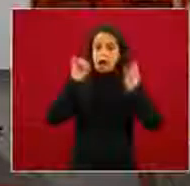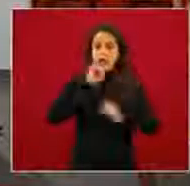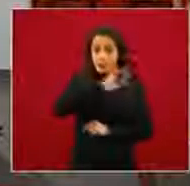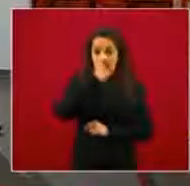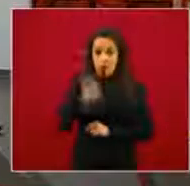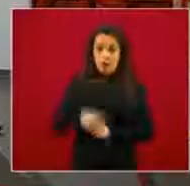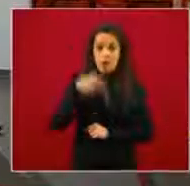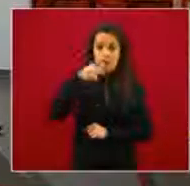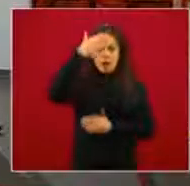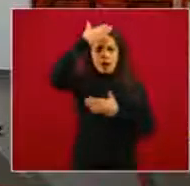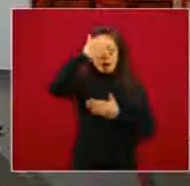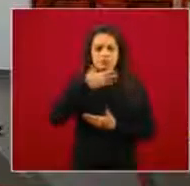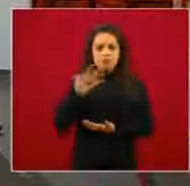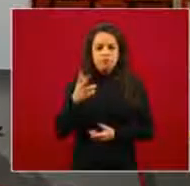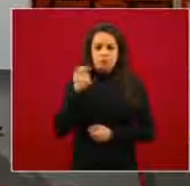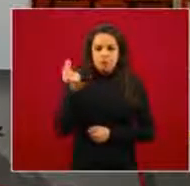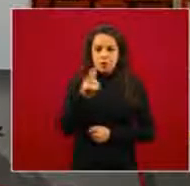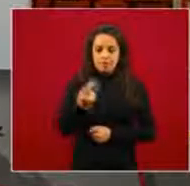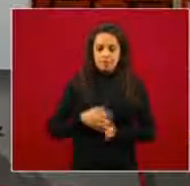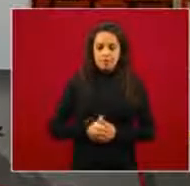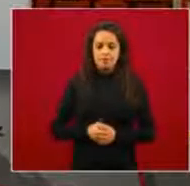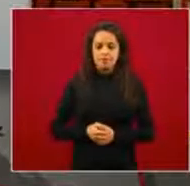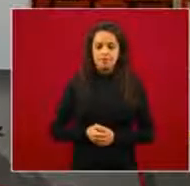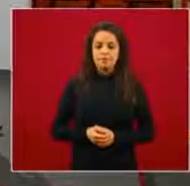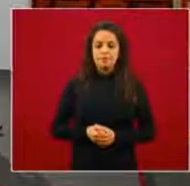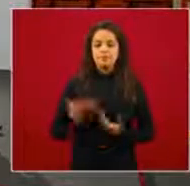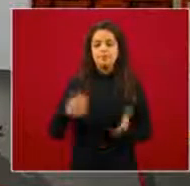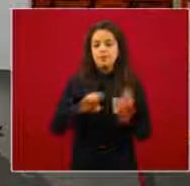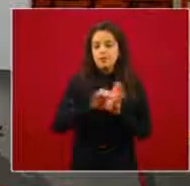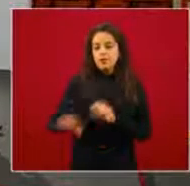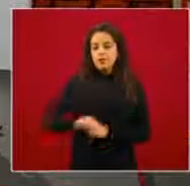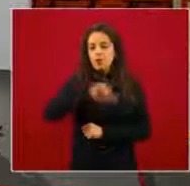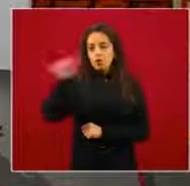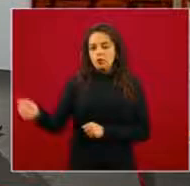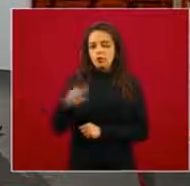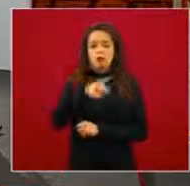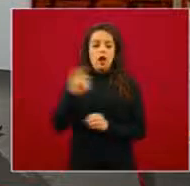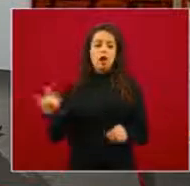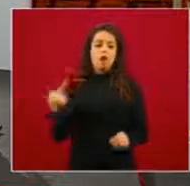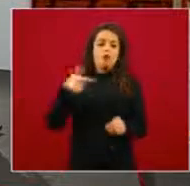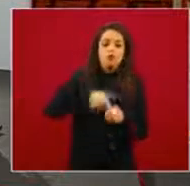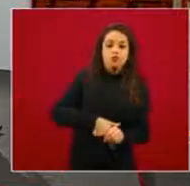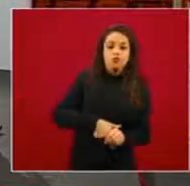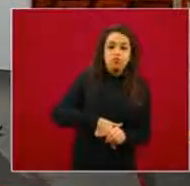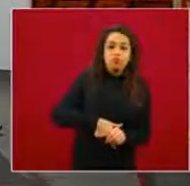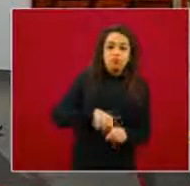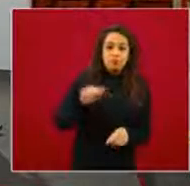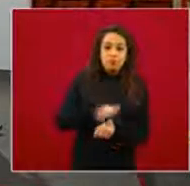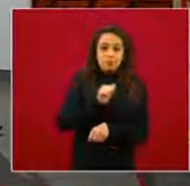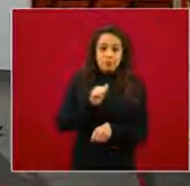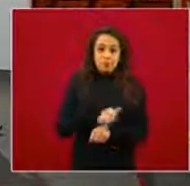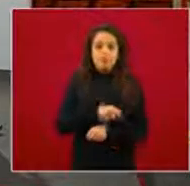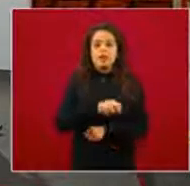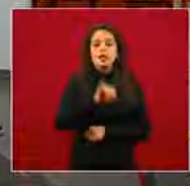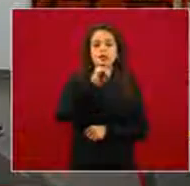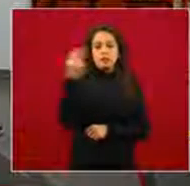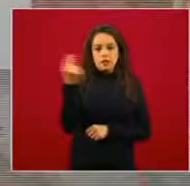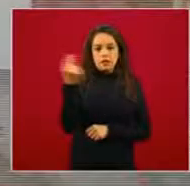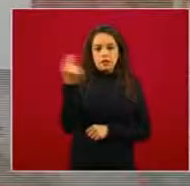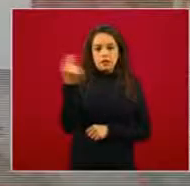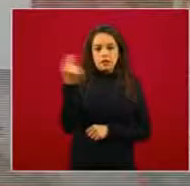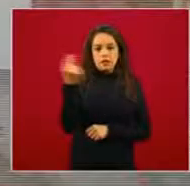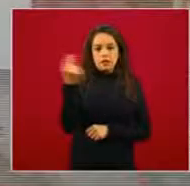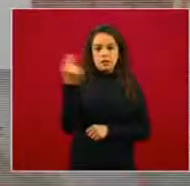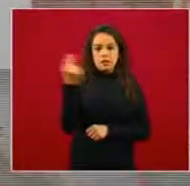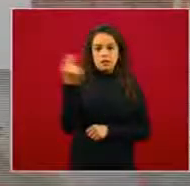but no the facial protection. If we are not able to have a physical barrier, for instance, in the gas station, then we must have